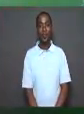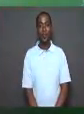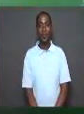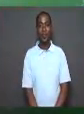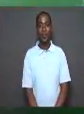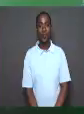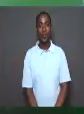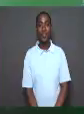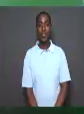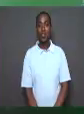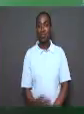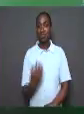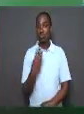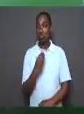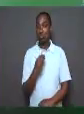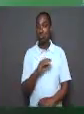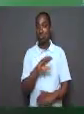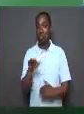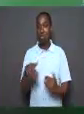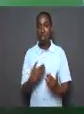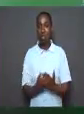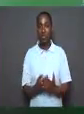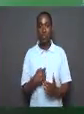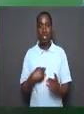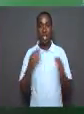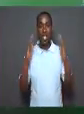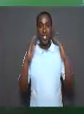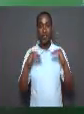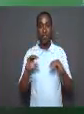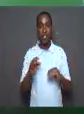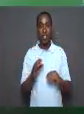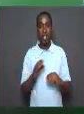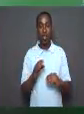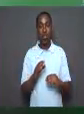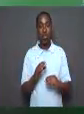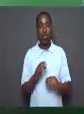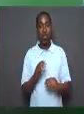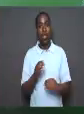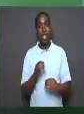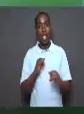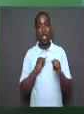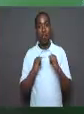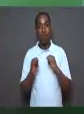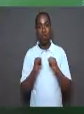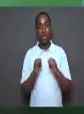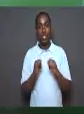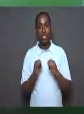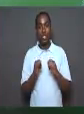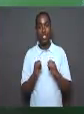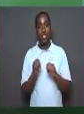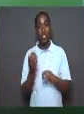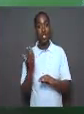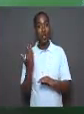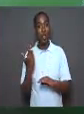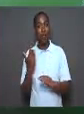Nice to have you back. I am sure you were able to recall this information from our